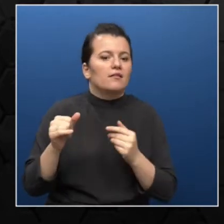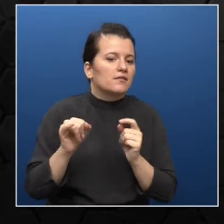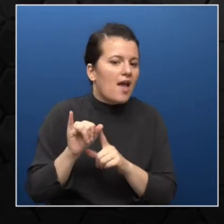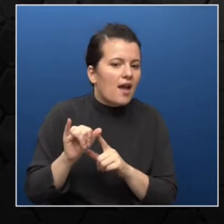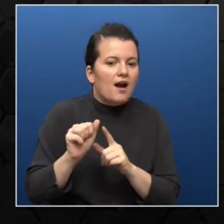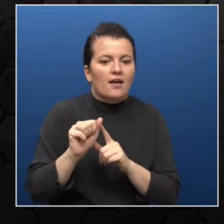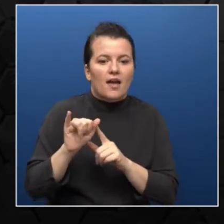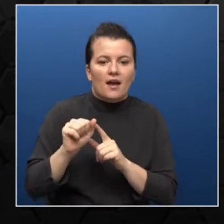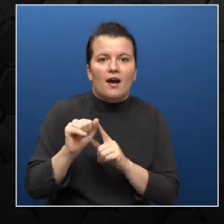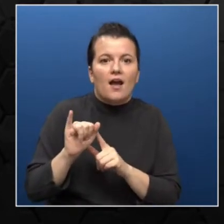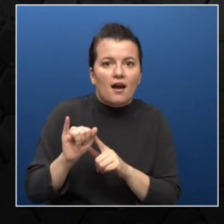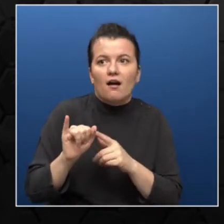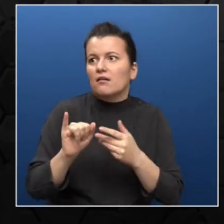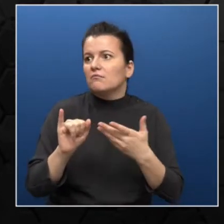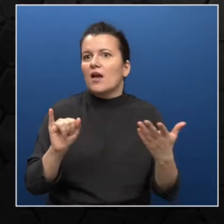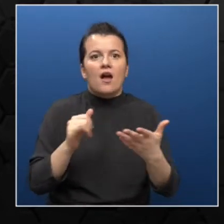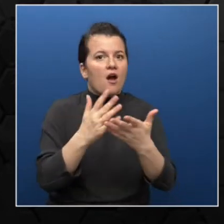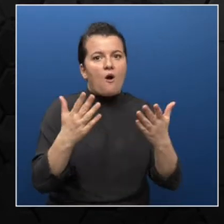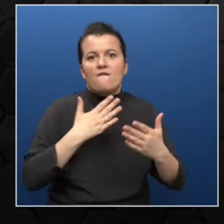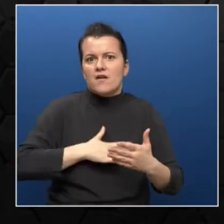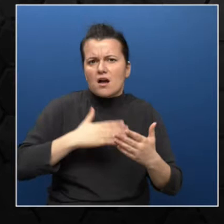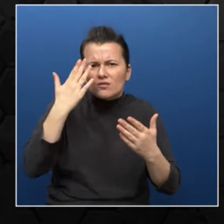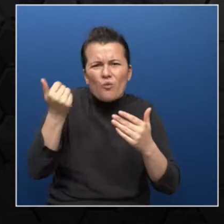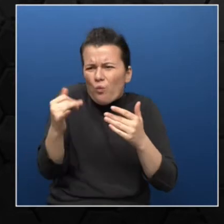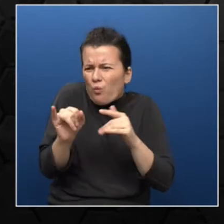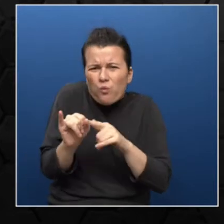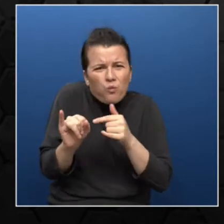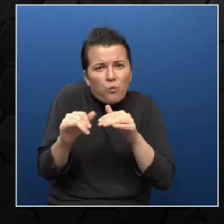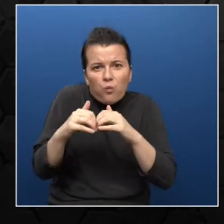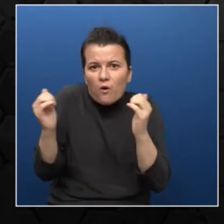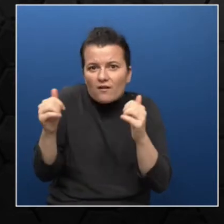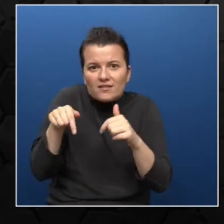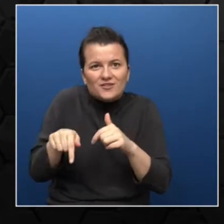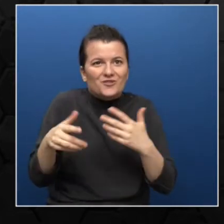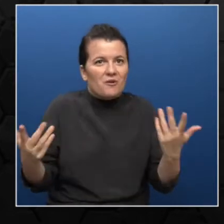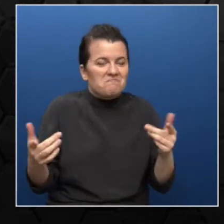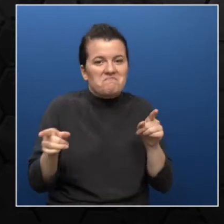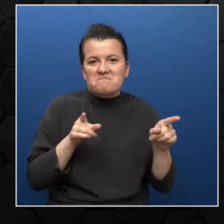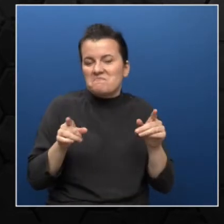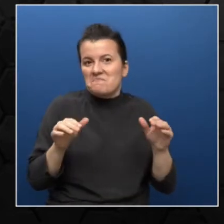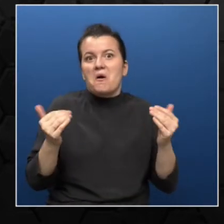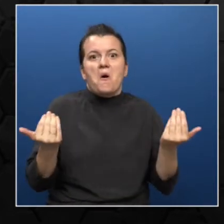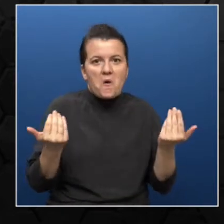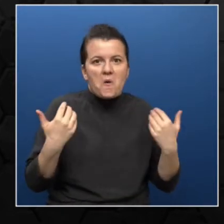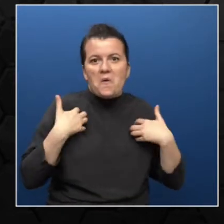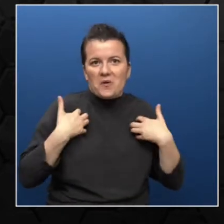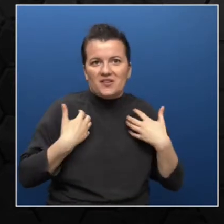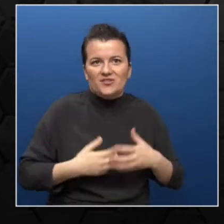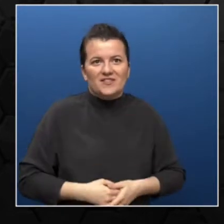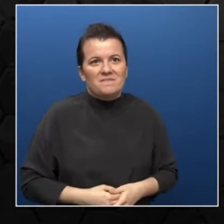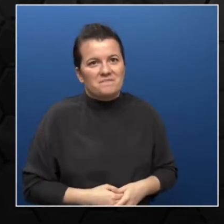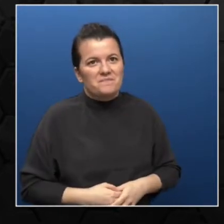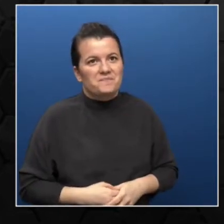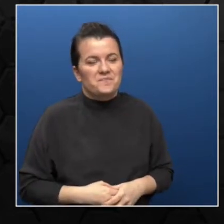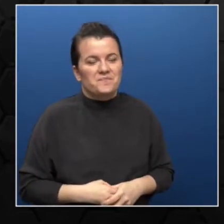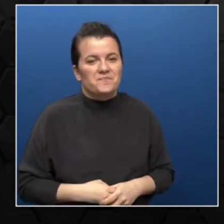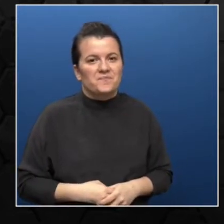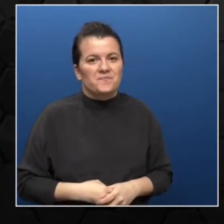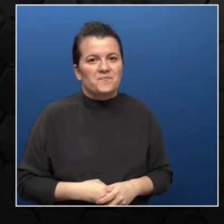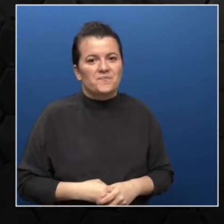intelligence, and definitely it's very interesting and intriguing. So regarding edge computing, we have been